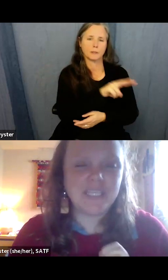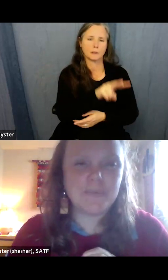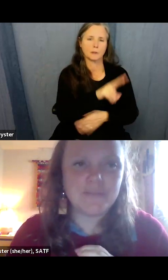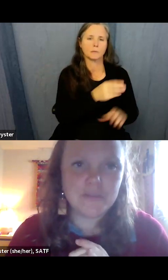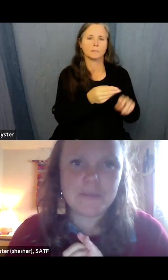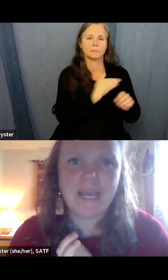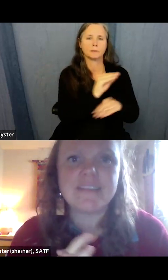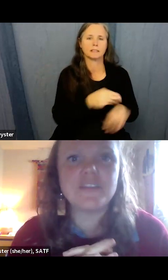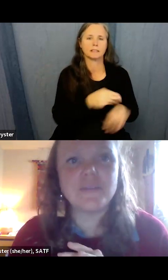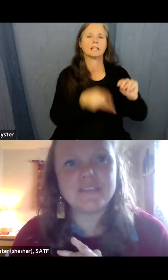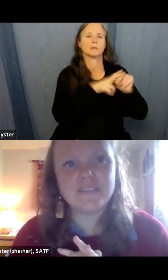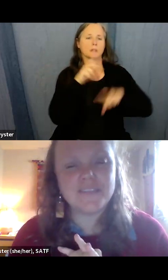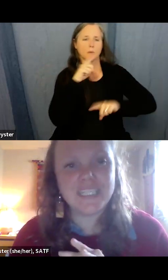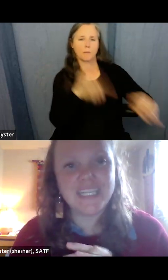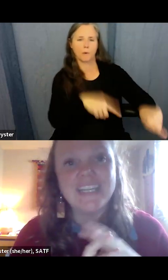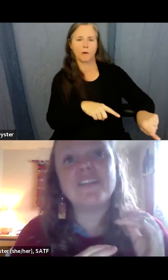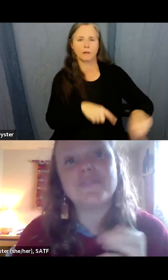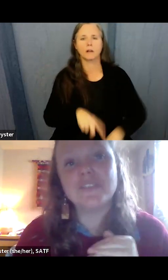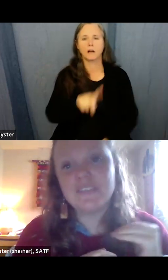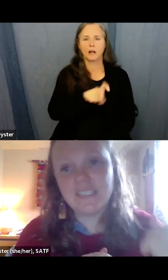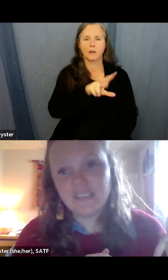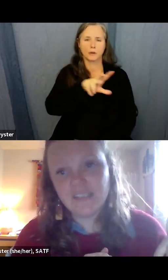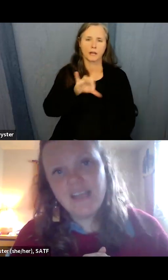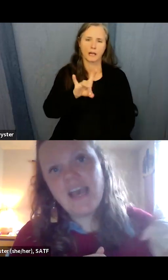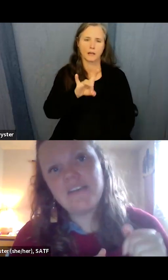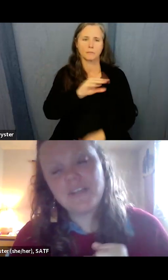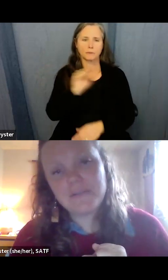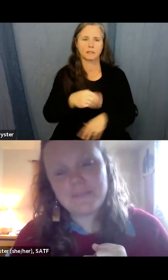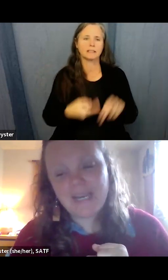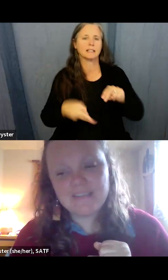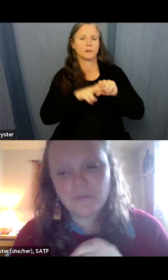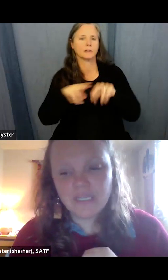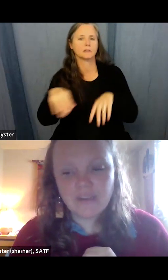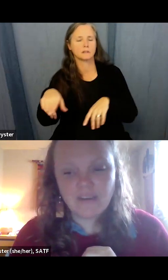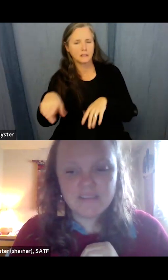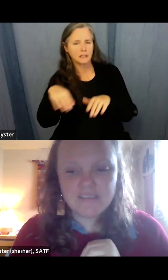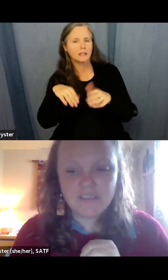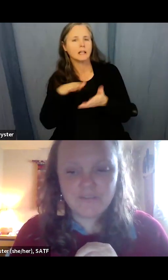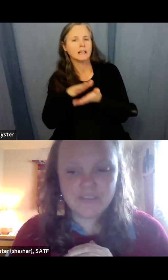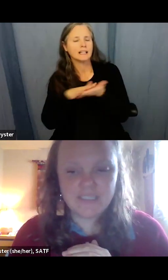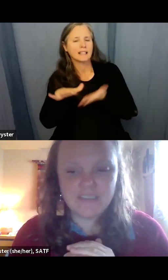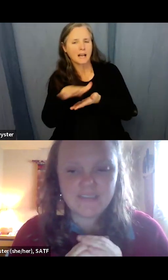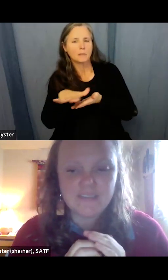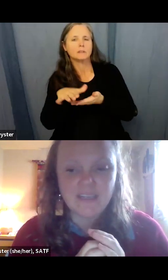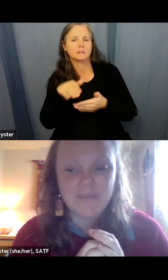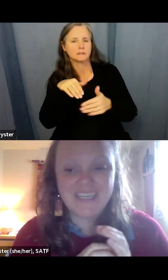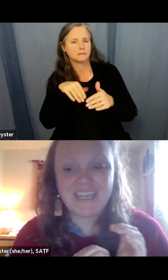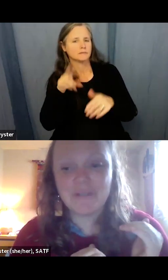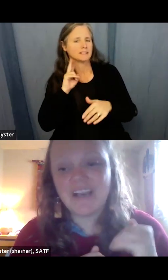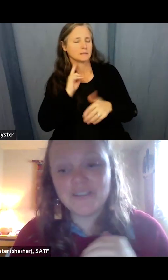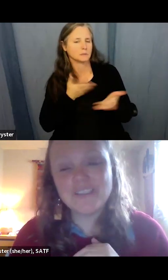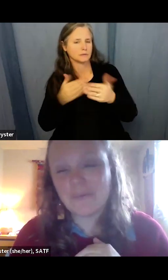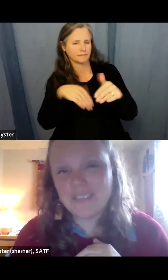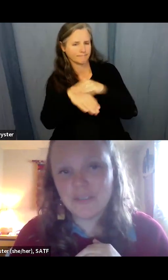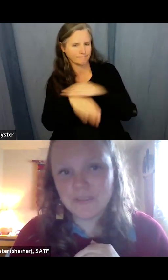Victim advocate privilege was passed in 2015. And in the first year after that was passed, Oregon colleges and universities documented